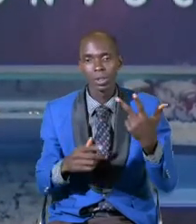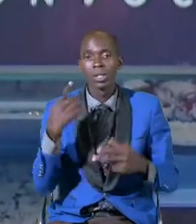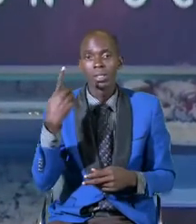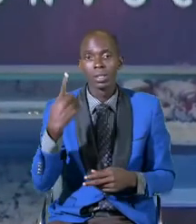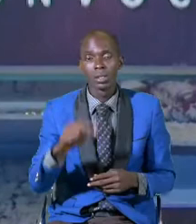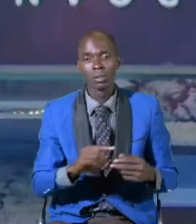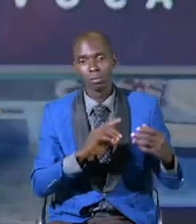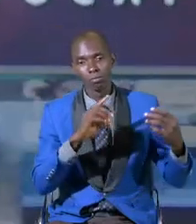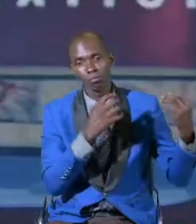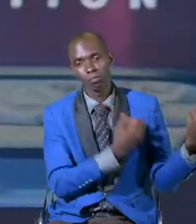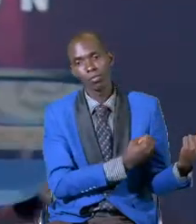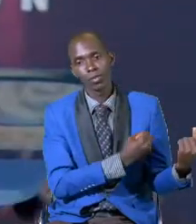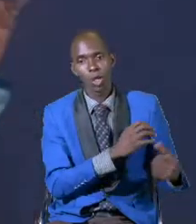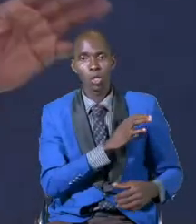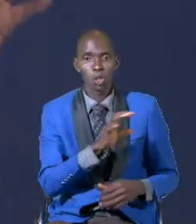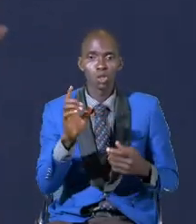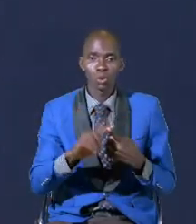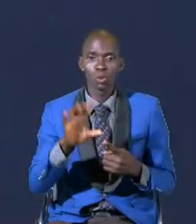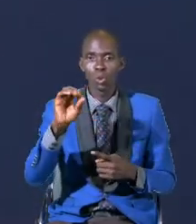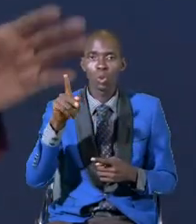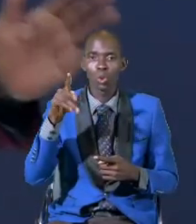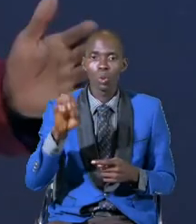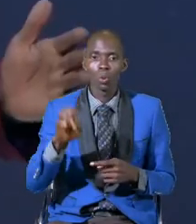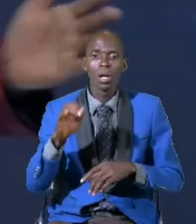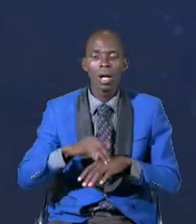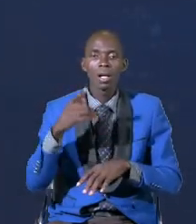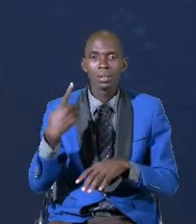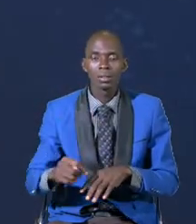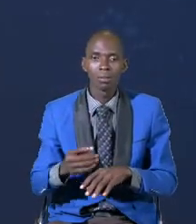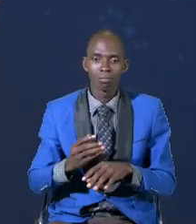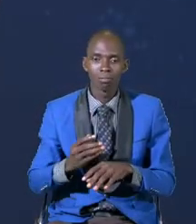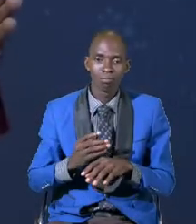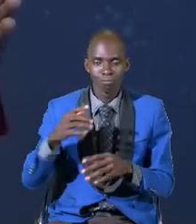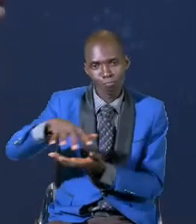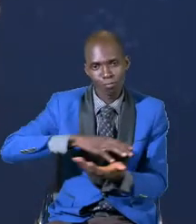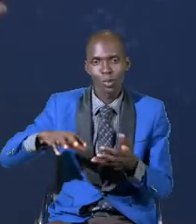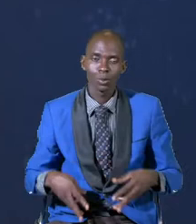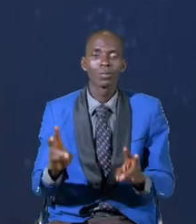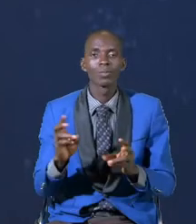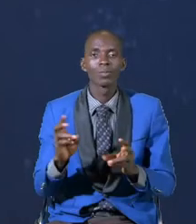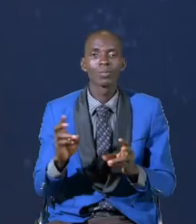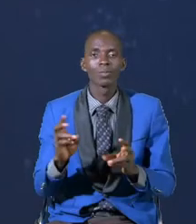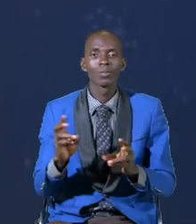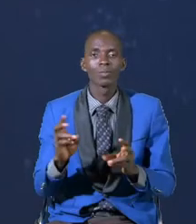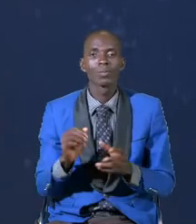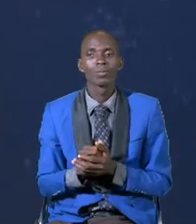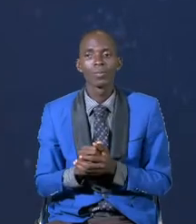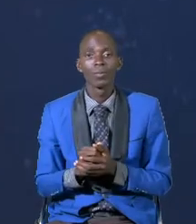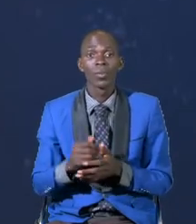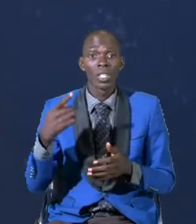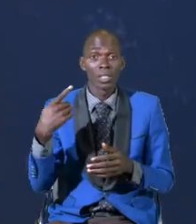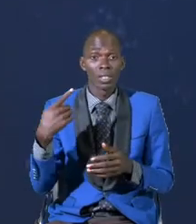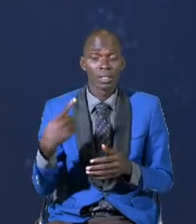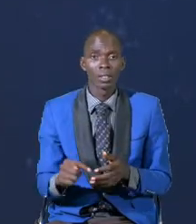cope at the crossroads. The children of Israel were at the crossroads. The courage to cope at the crossroads.